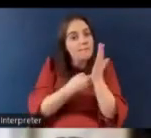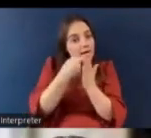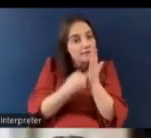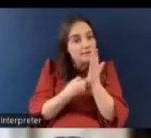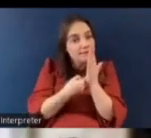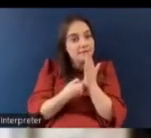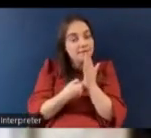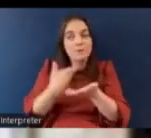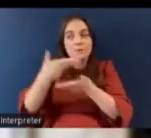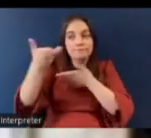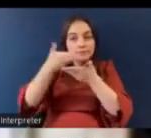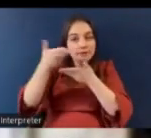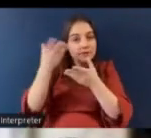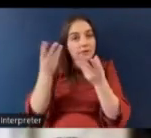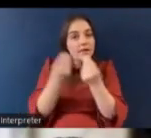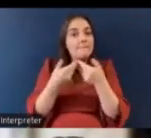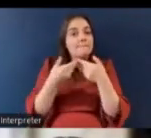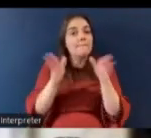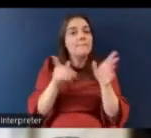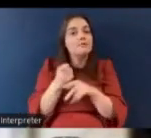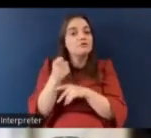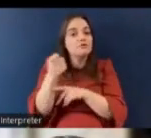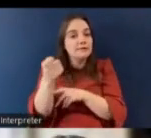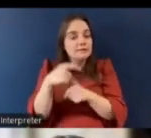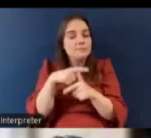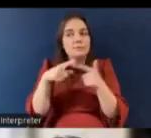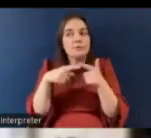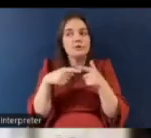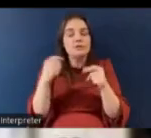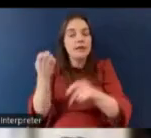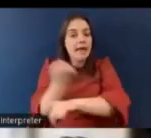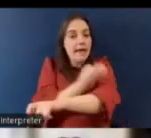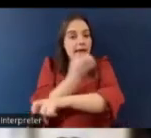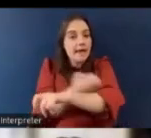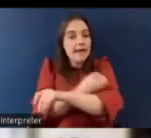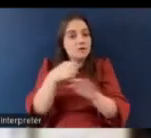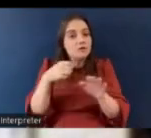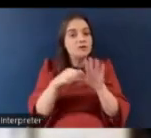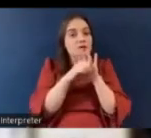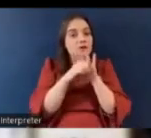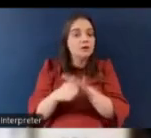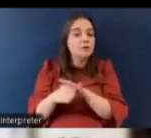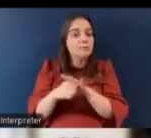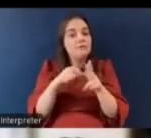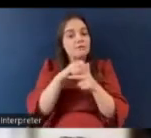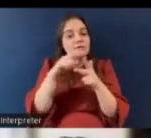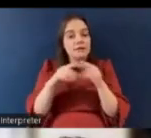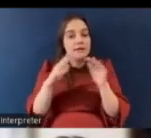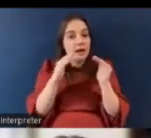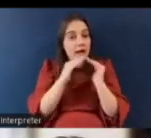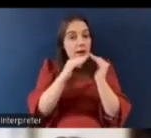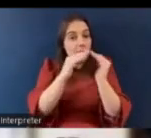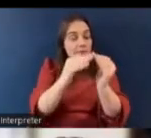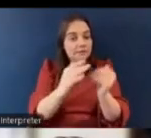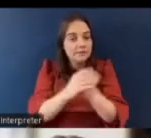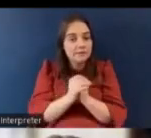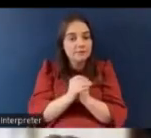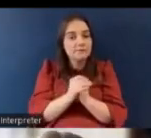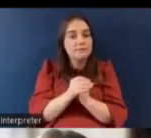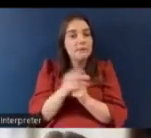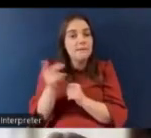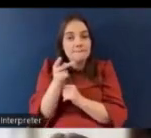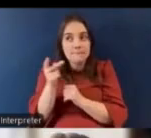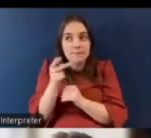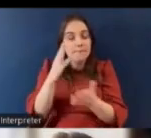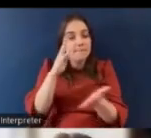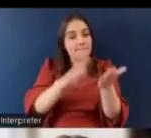on things like public transport, on energy poverty and housing. And we do that in partnership with the members